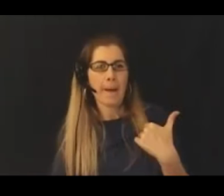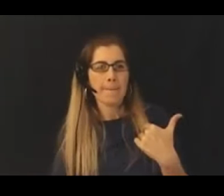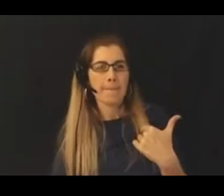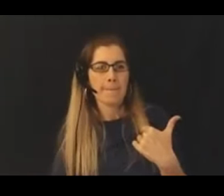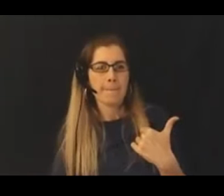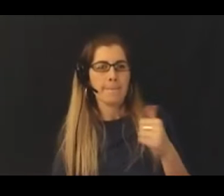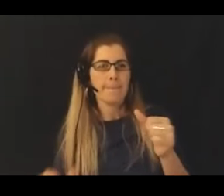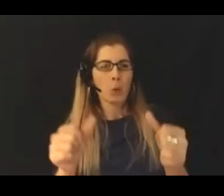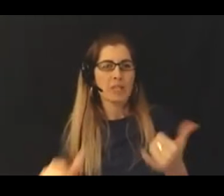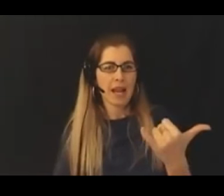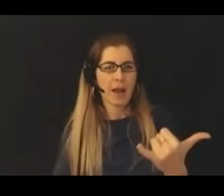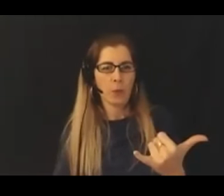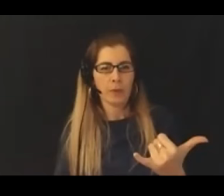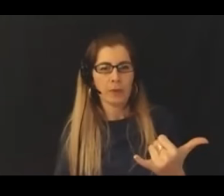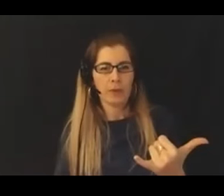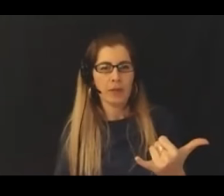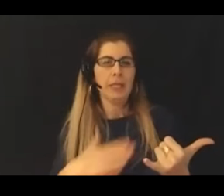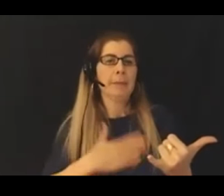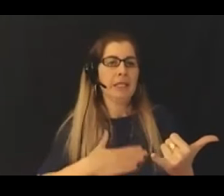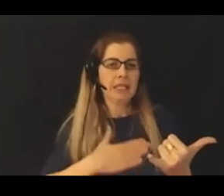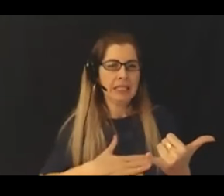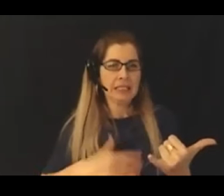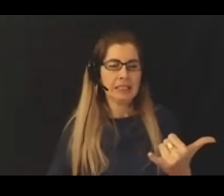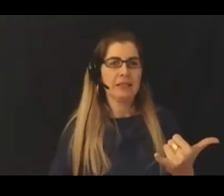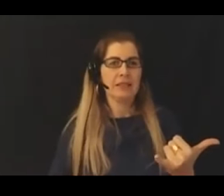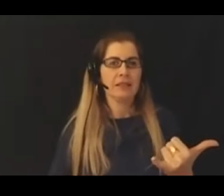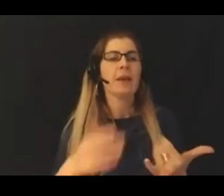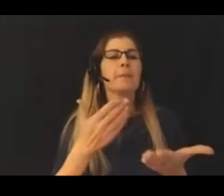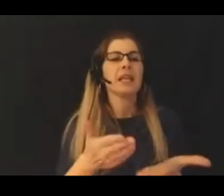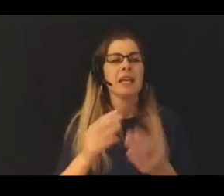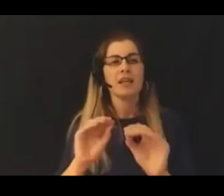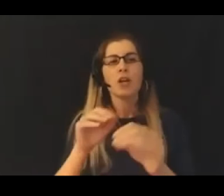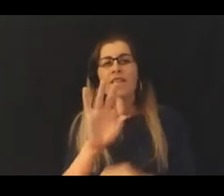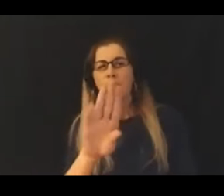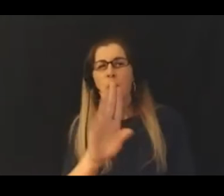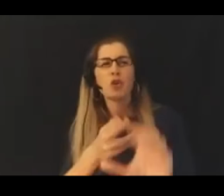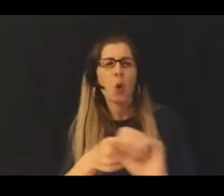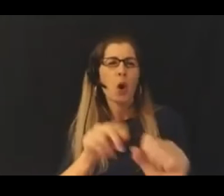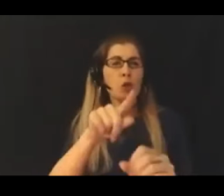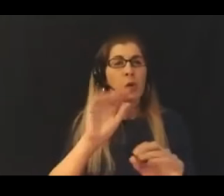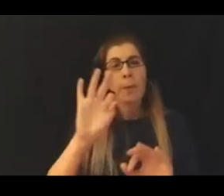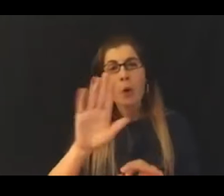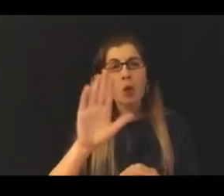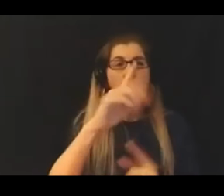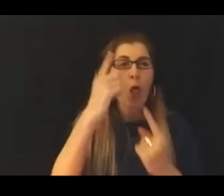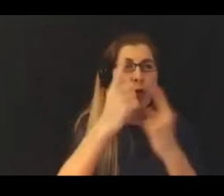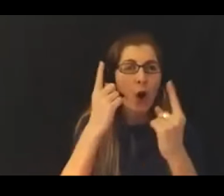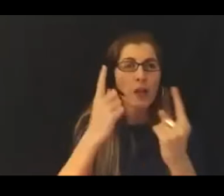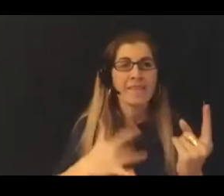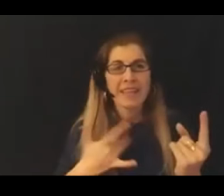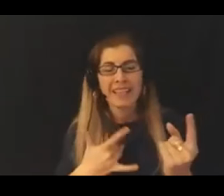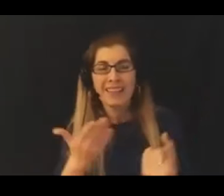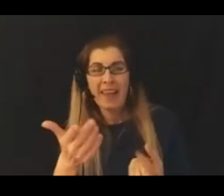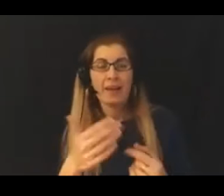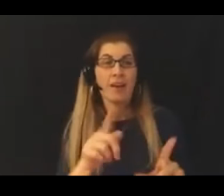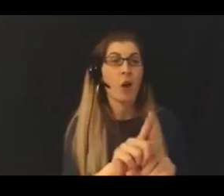right now. And please join us there to offer your reflections on today's workshop. Also, Julia and Rachel,